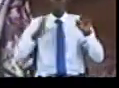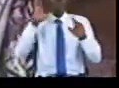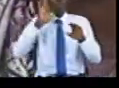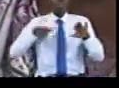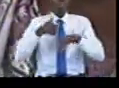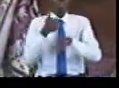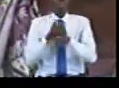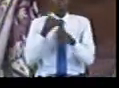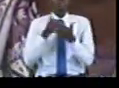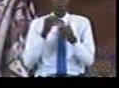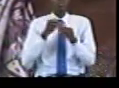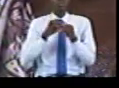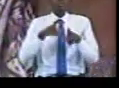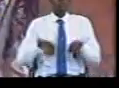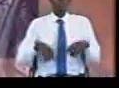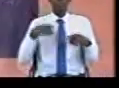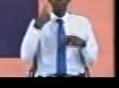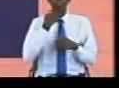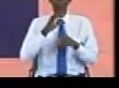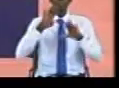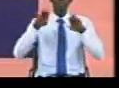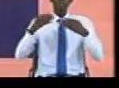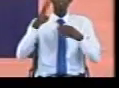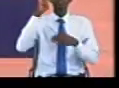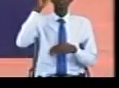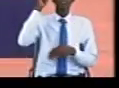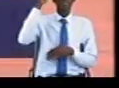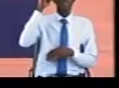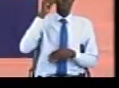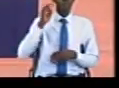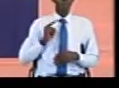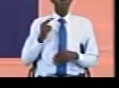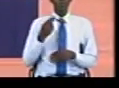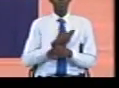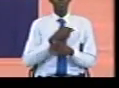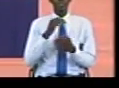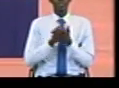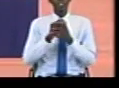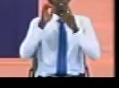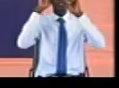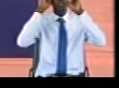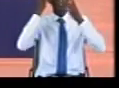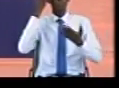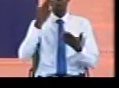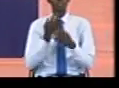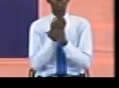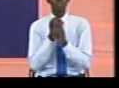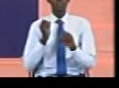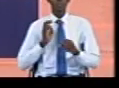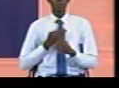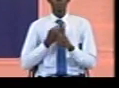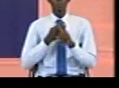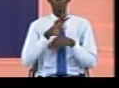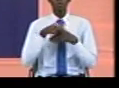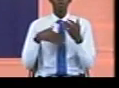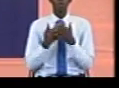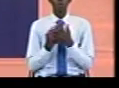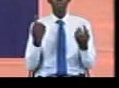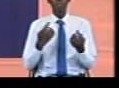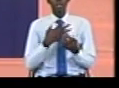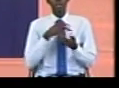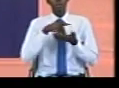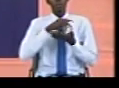Who gave himself for us, that he might redeem us from all iniquity and purify unto himself